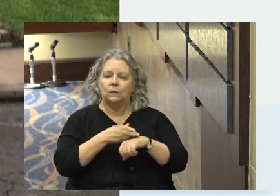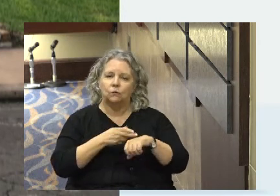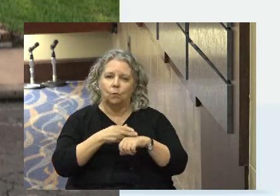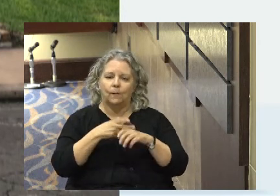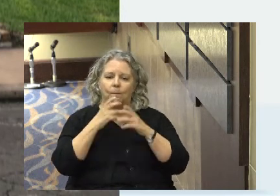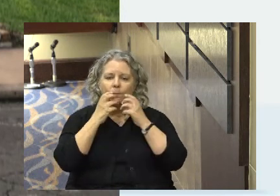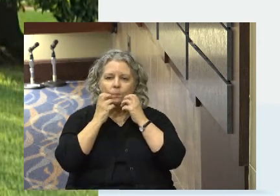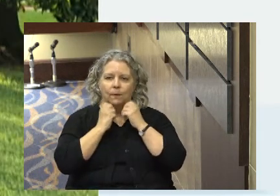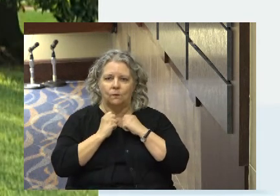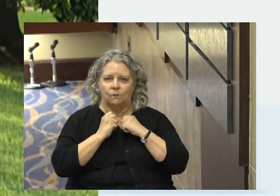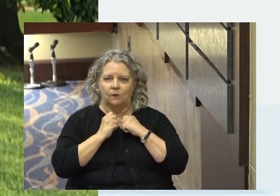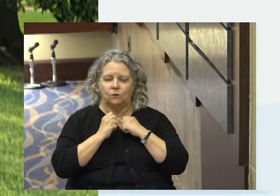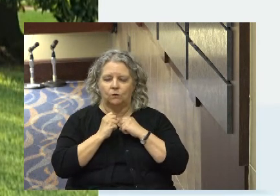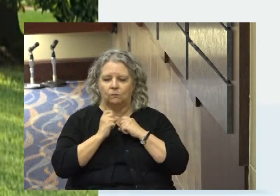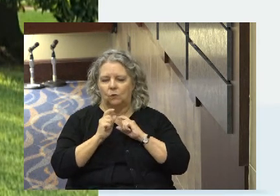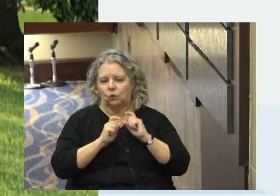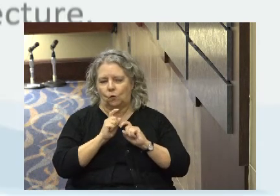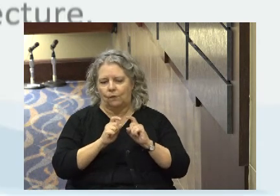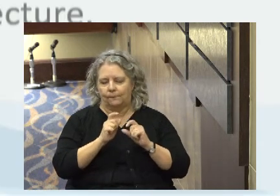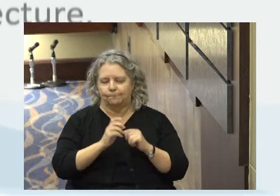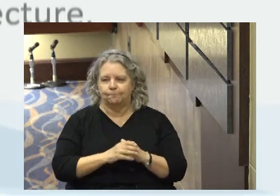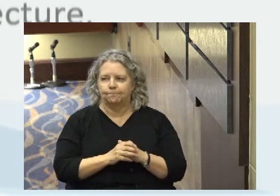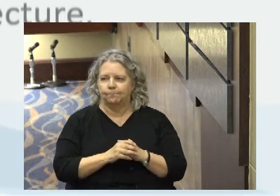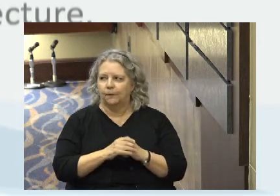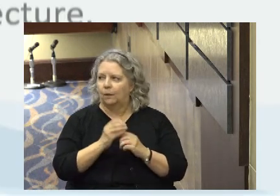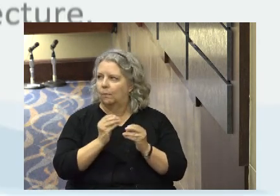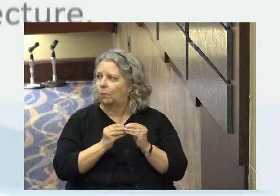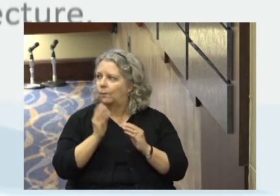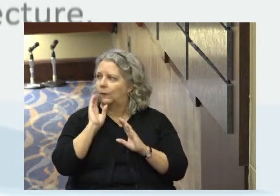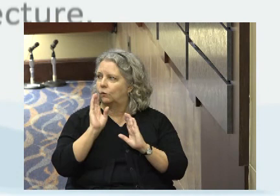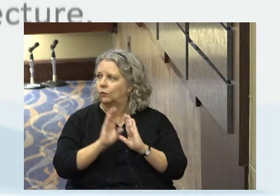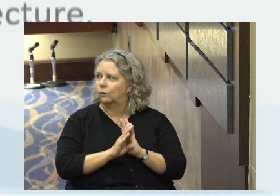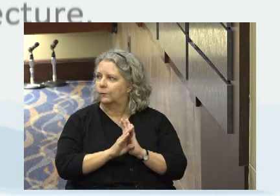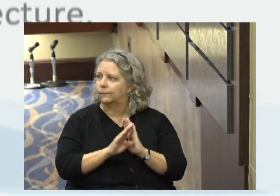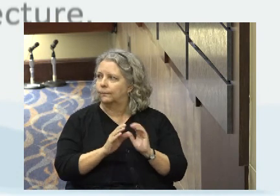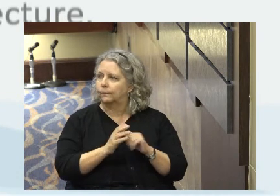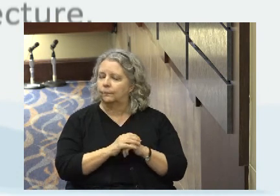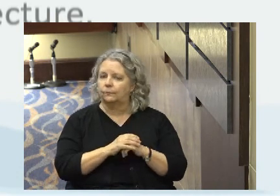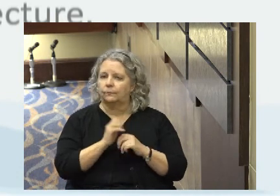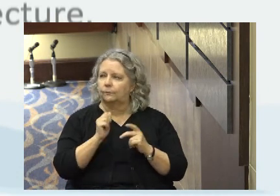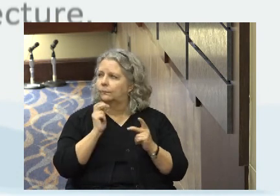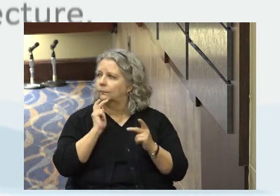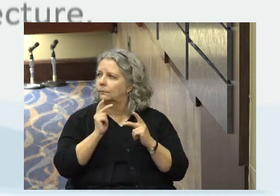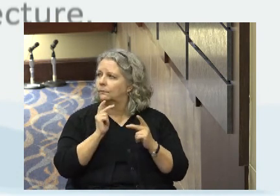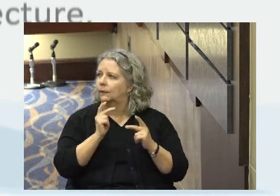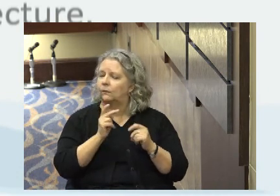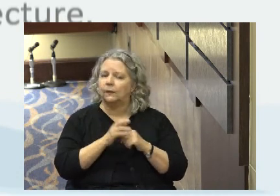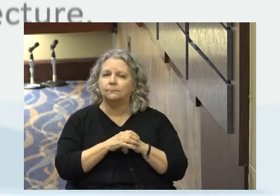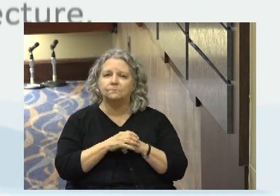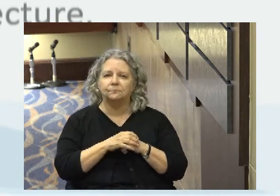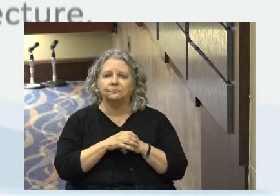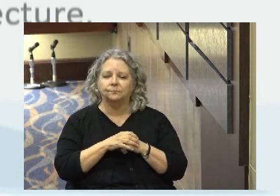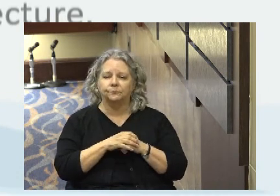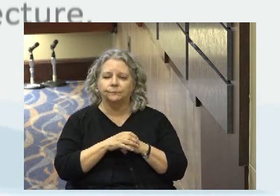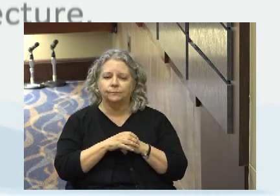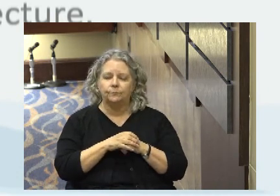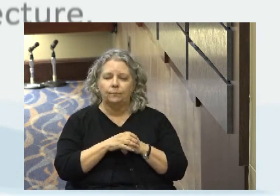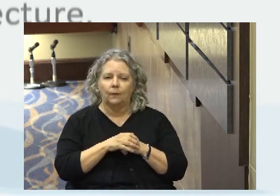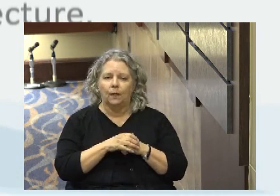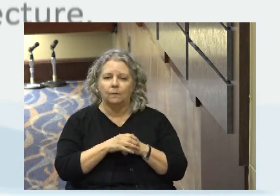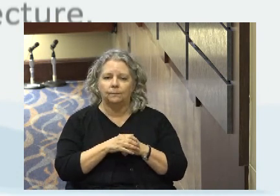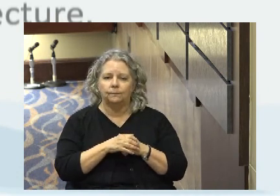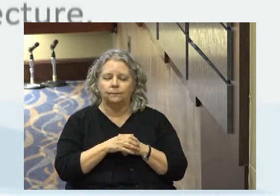survey. And then here's some more pictures of it. And then you can see the findings. It was recommended by both our Plan